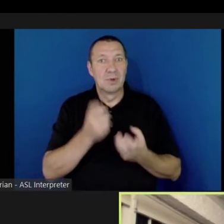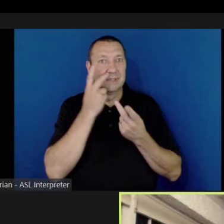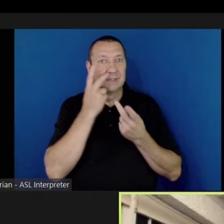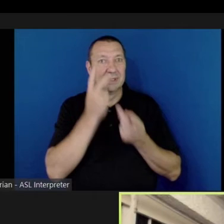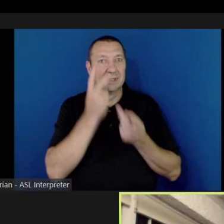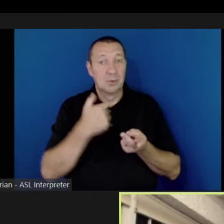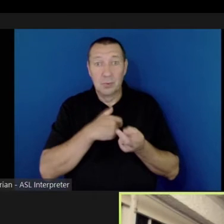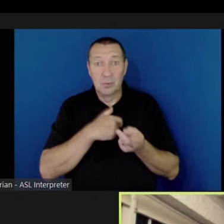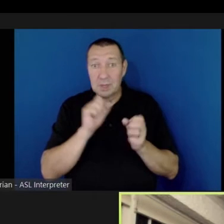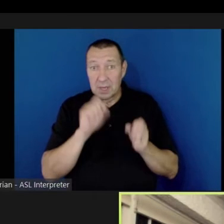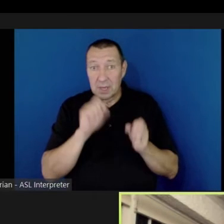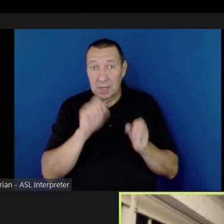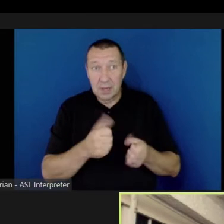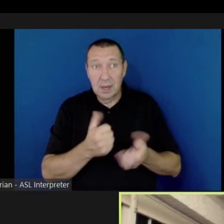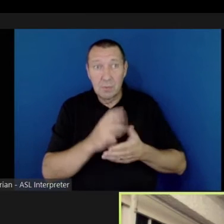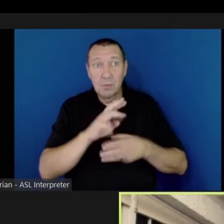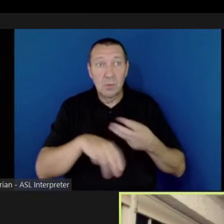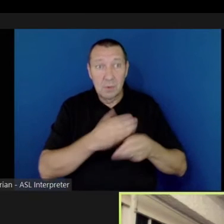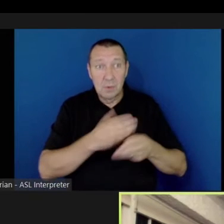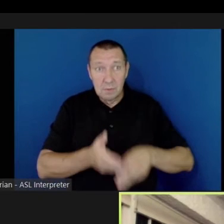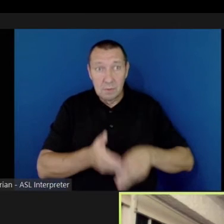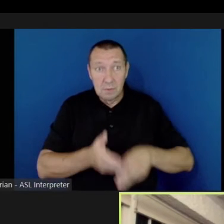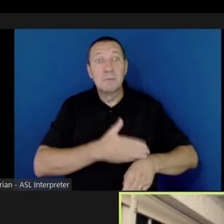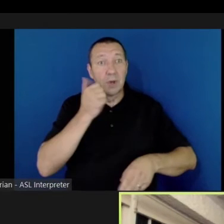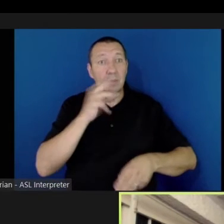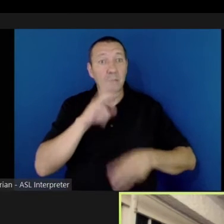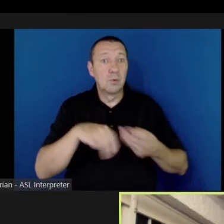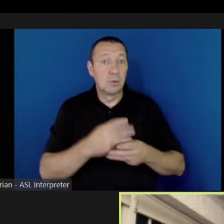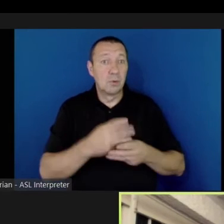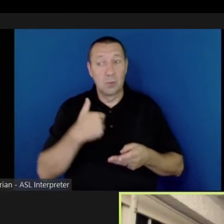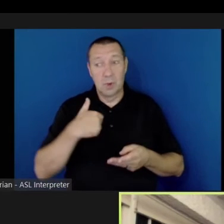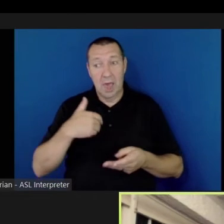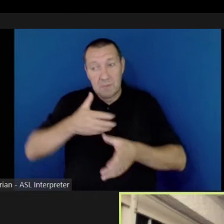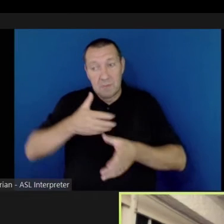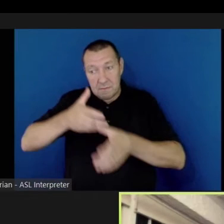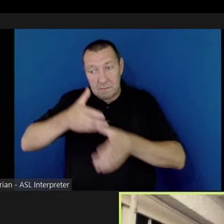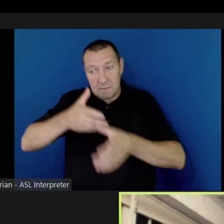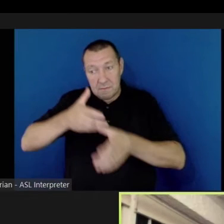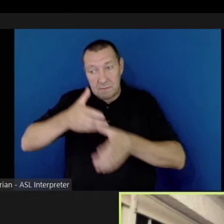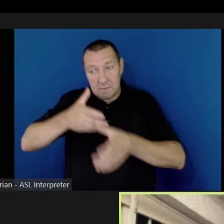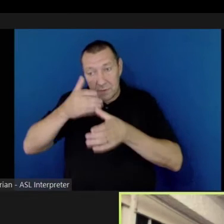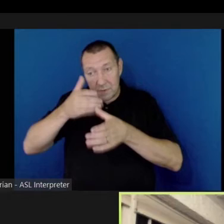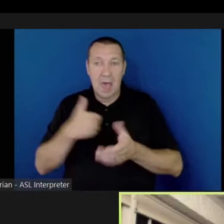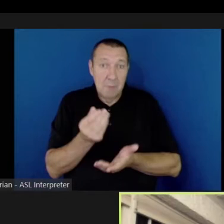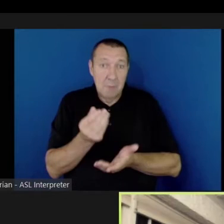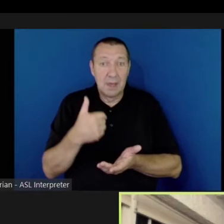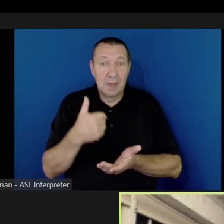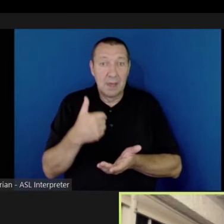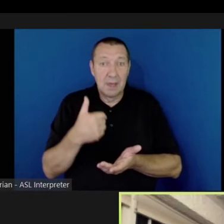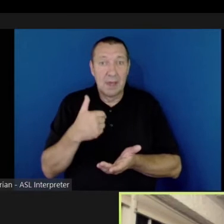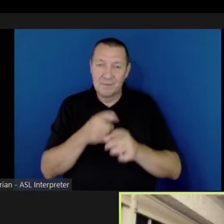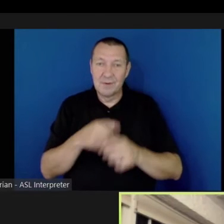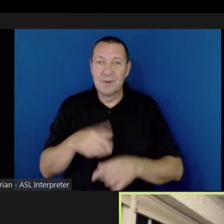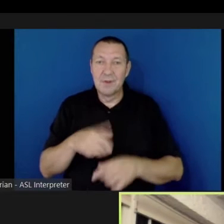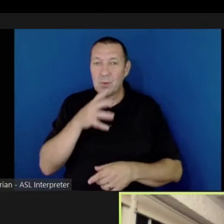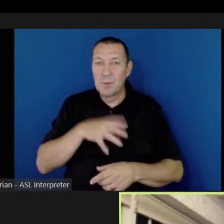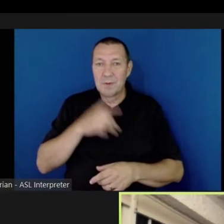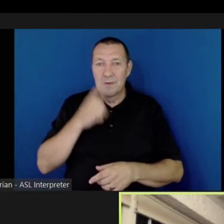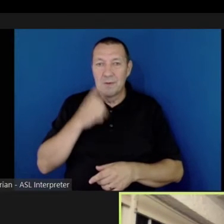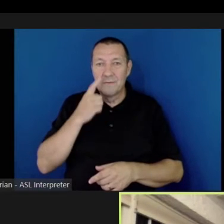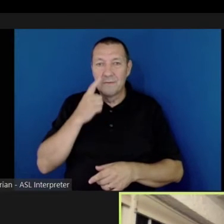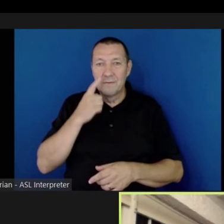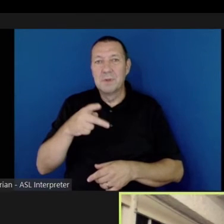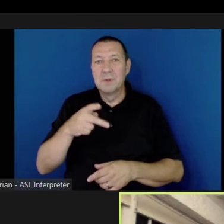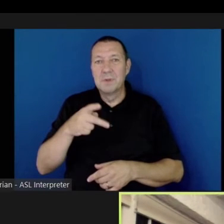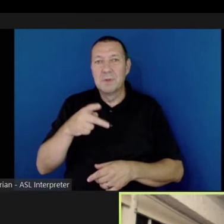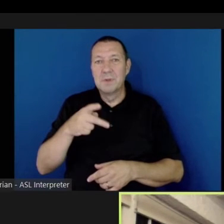for all women. We have the expertise, the money, and the drive. Women of Peace Corps Legacy is a fantastic and amazing collection